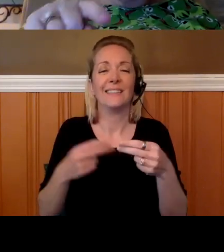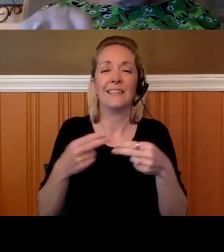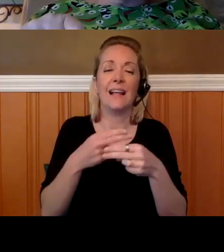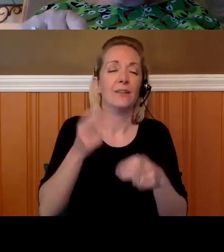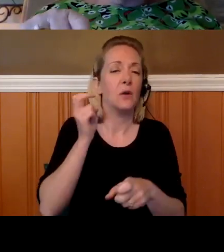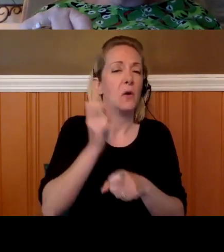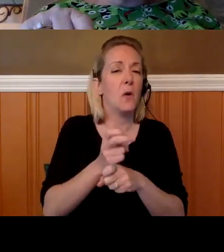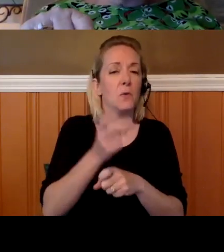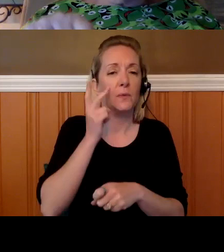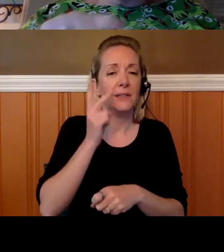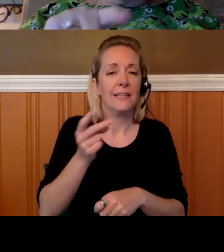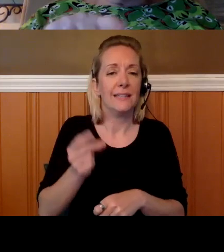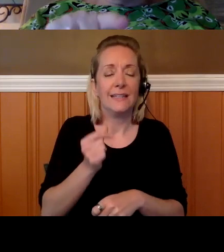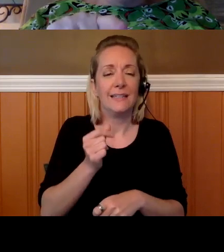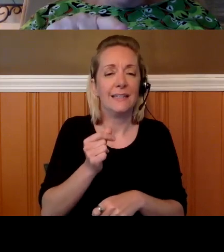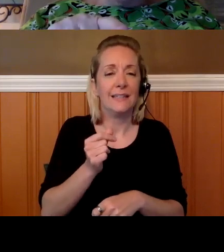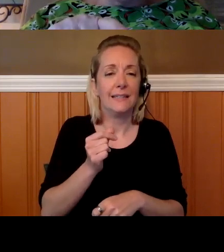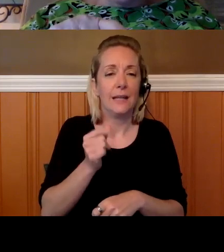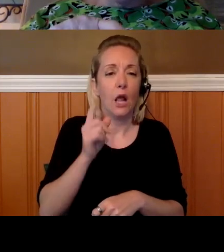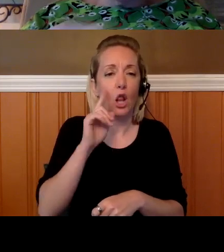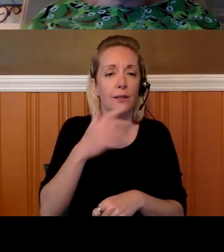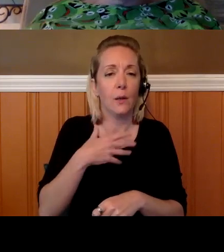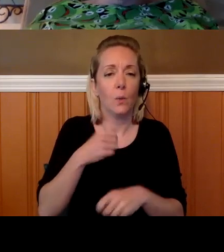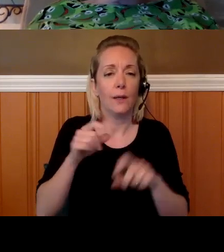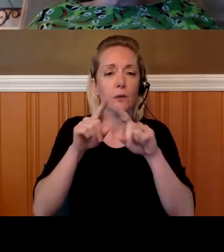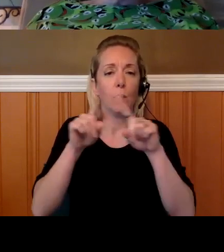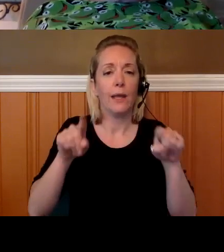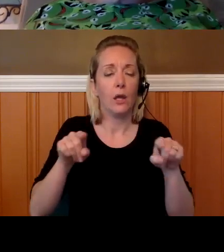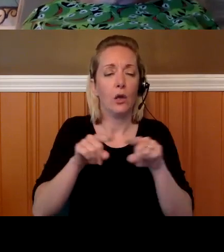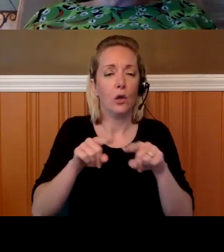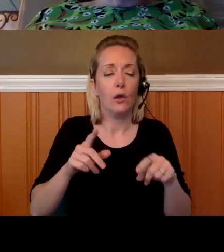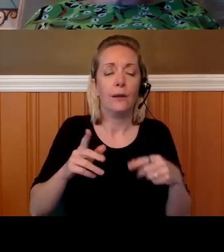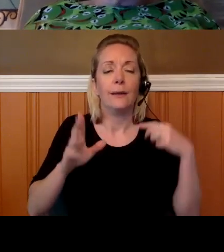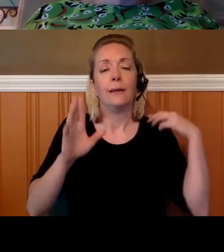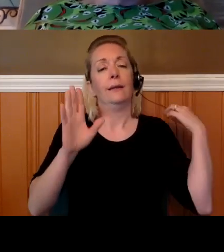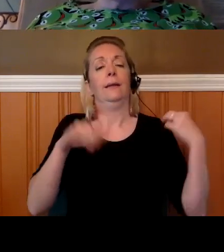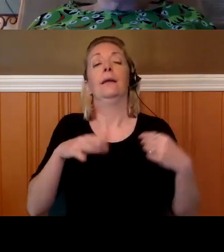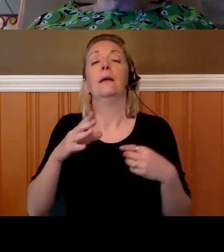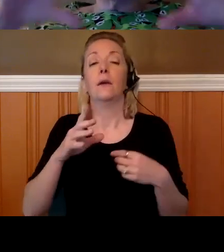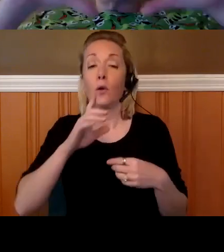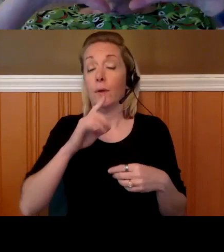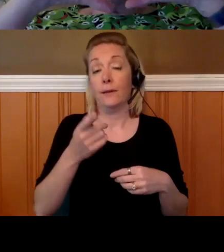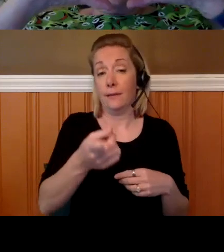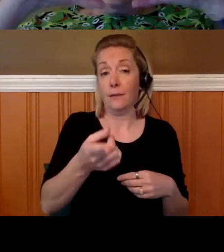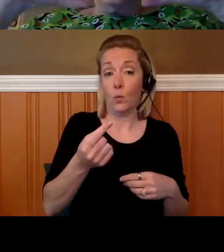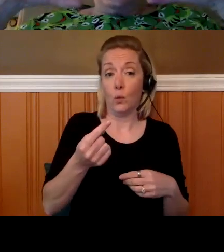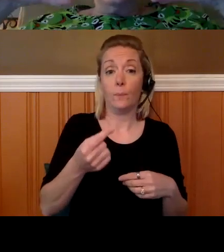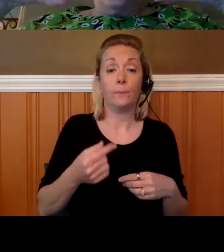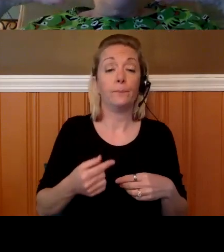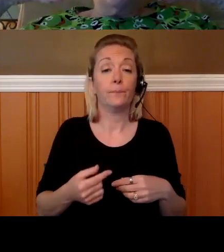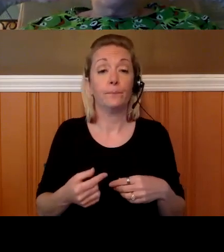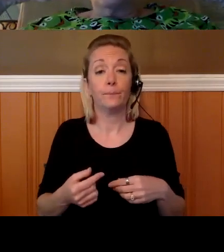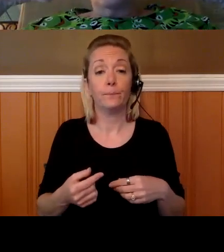symbols there. Those are not white squares. But what Debbie has done is just take and cover